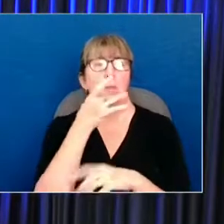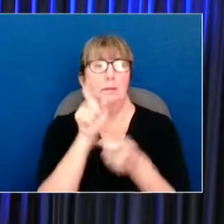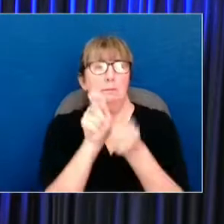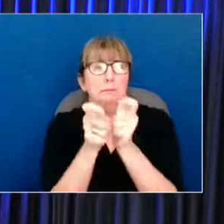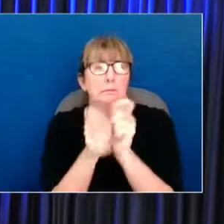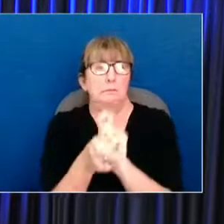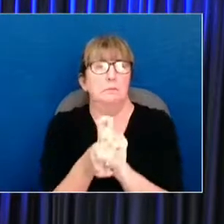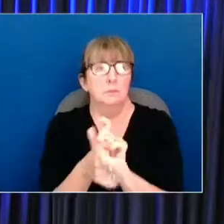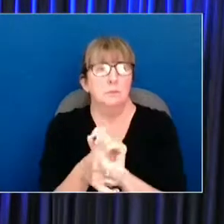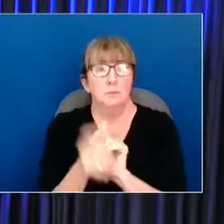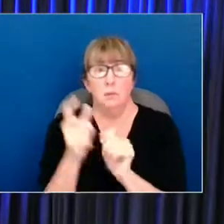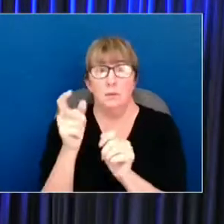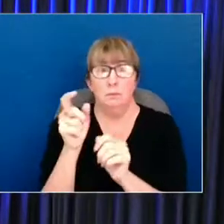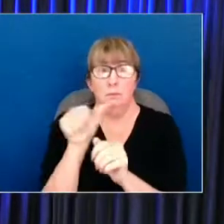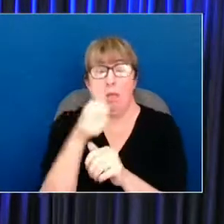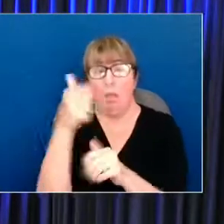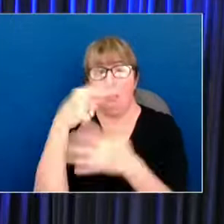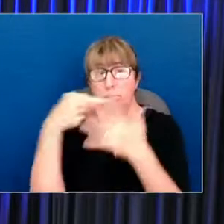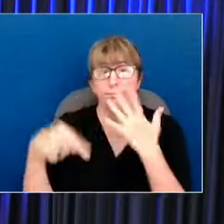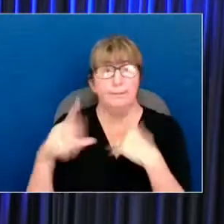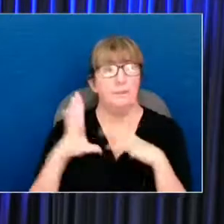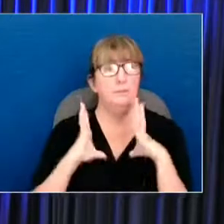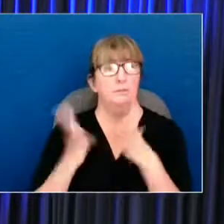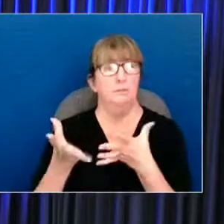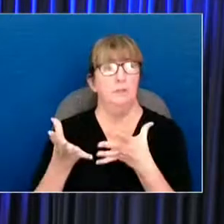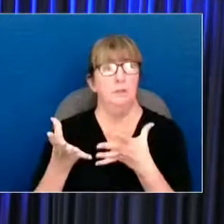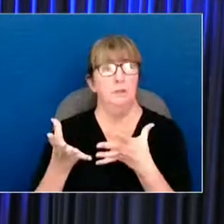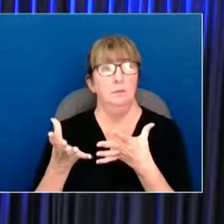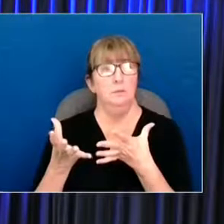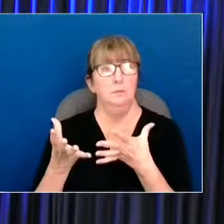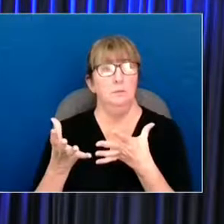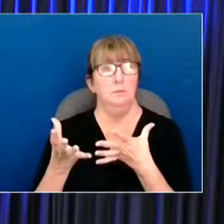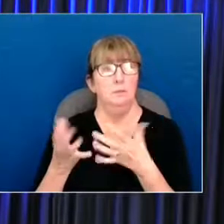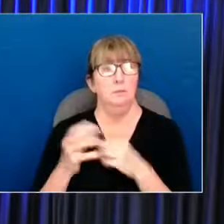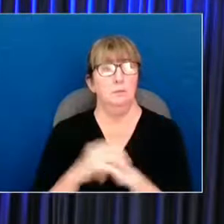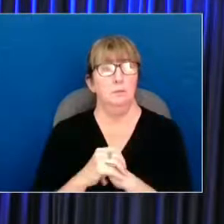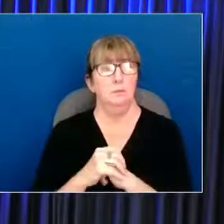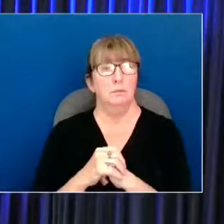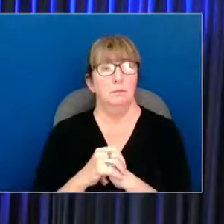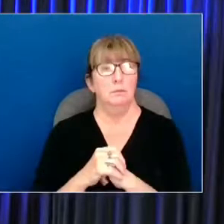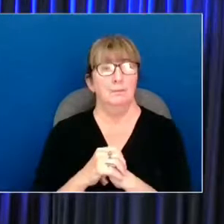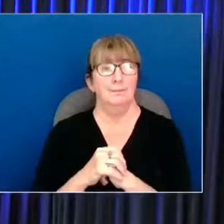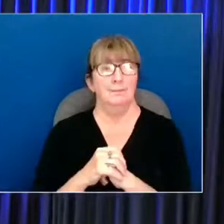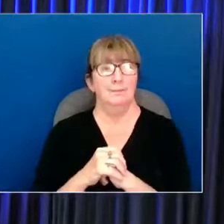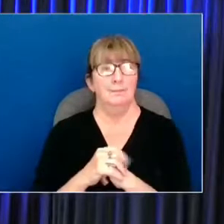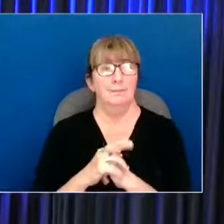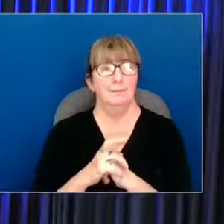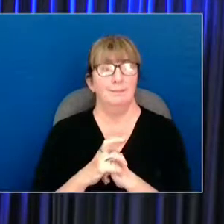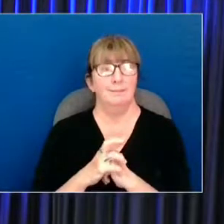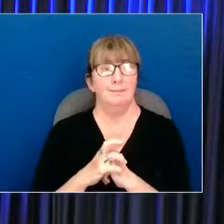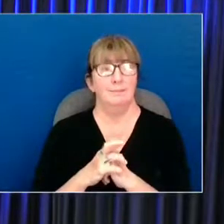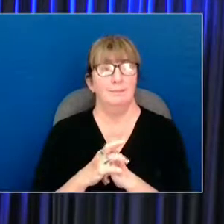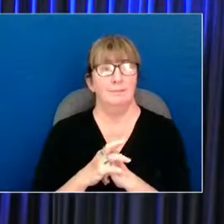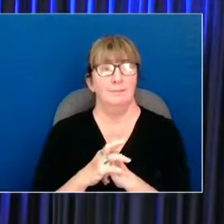everything else looks They all fine. need to be relit, but Yeah. that's okay. I Yeah. think we need to bring it in, closer